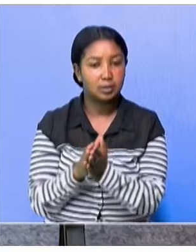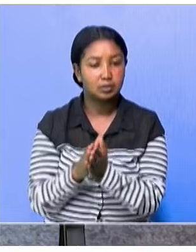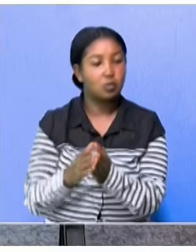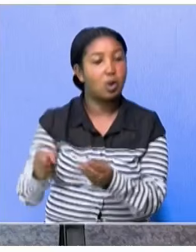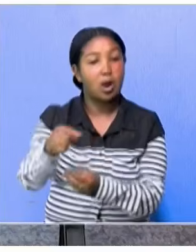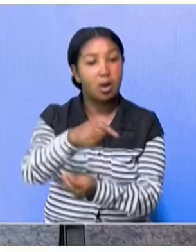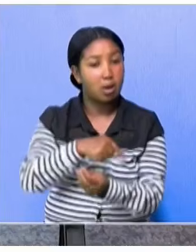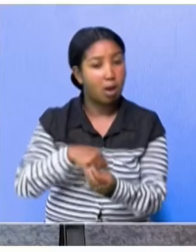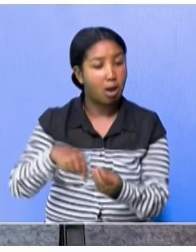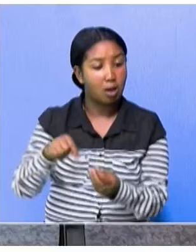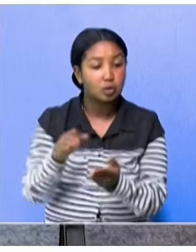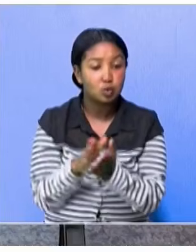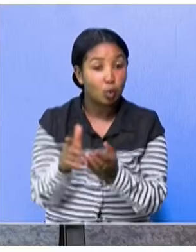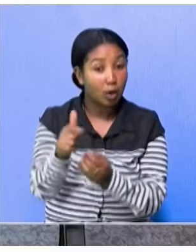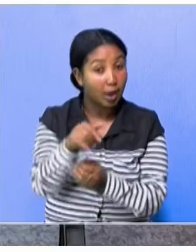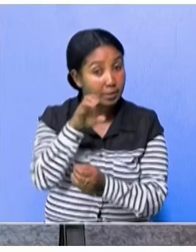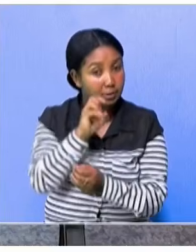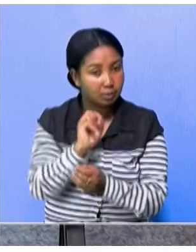area.